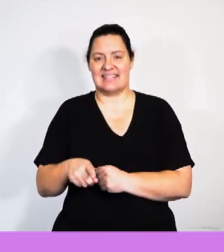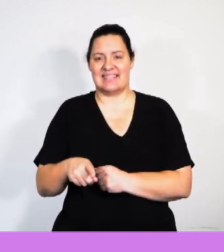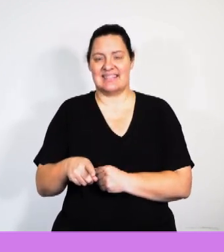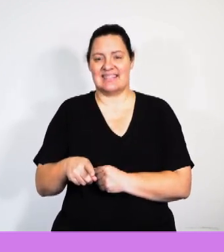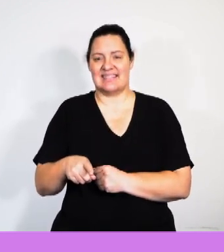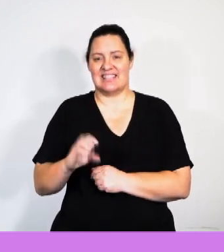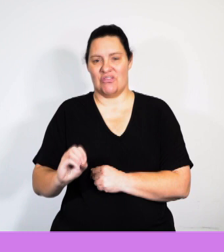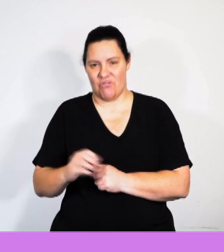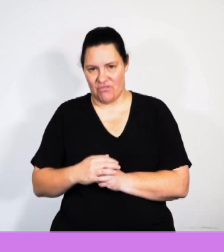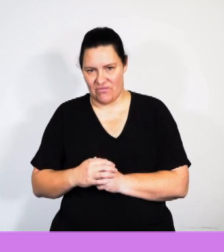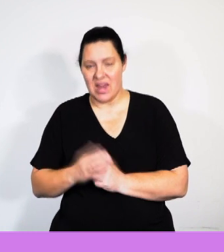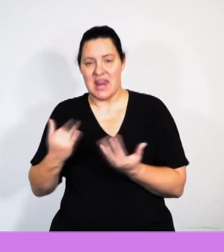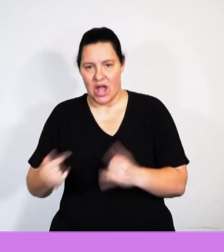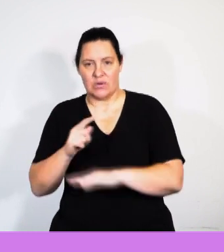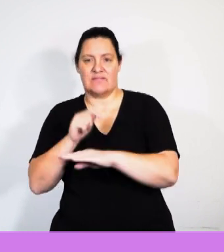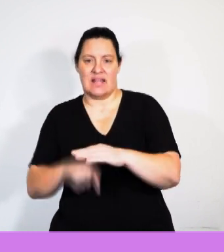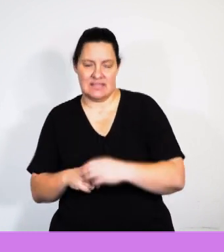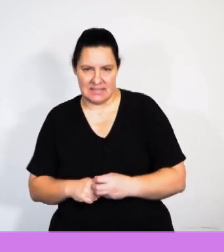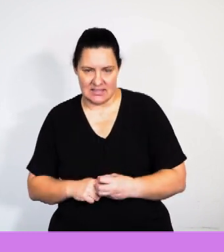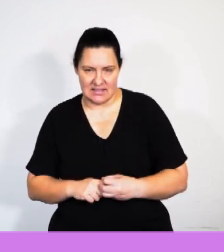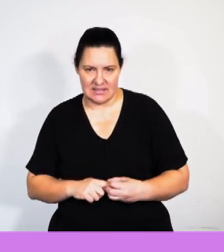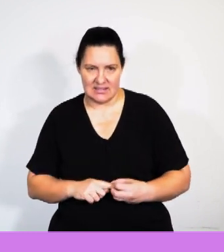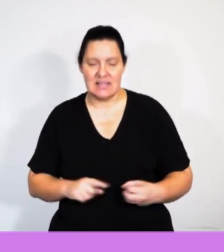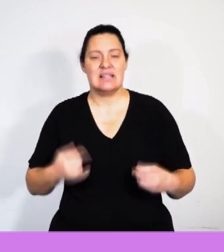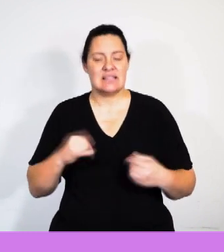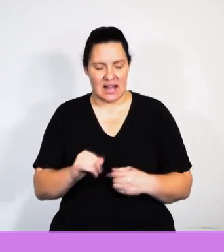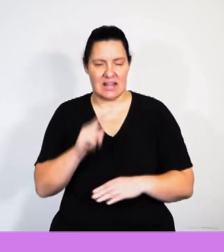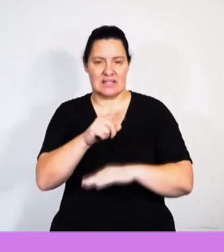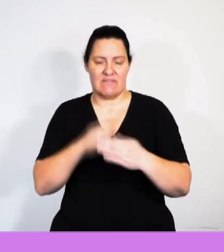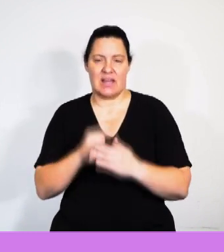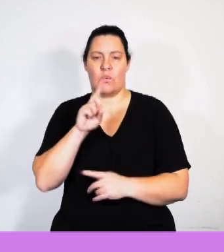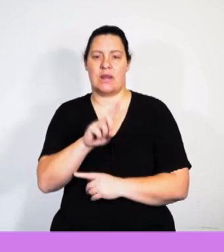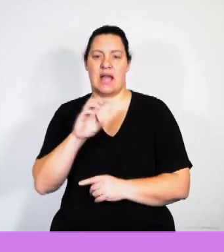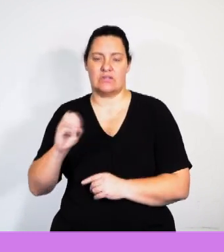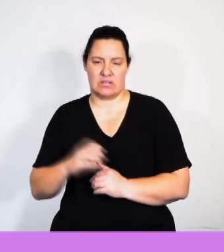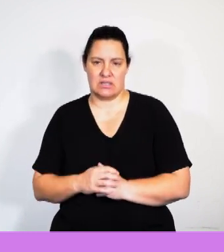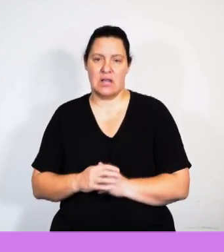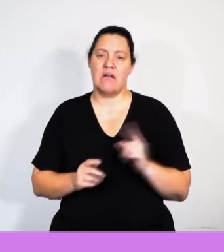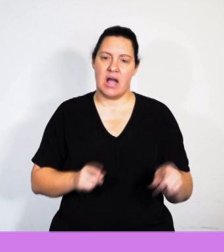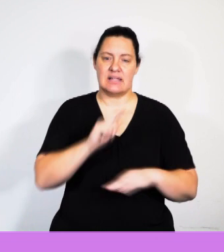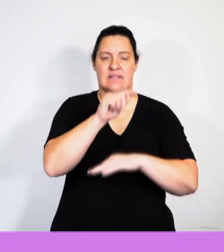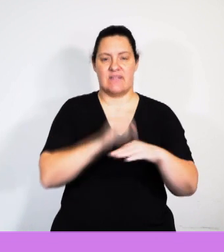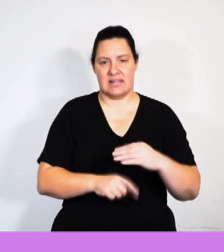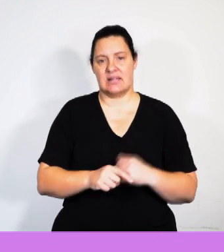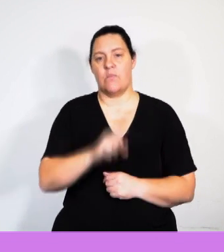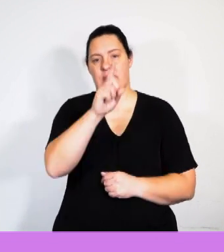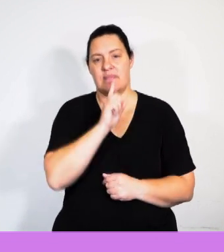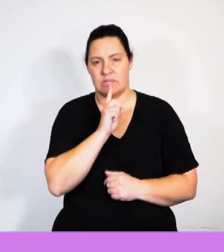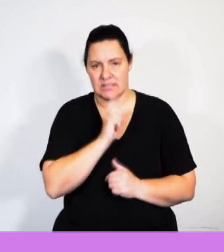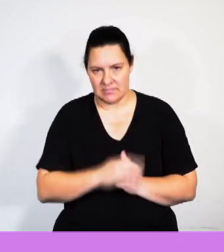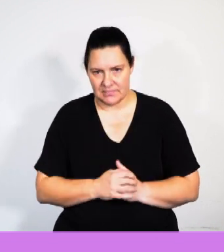value. However, this time you divide. Even here, you will still divide by 100. Here, you will divide